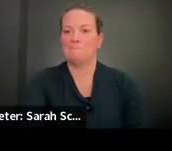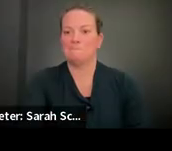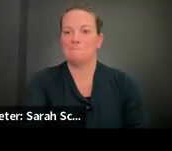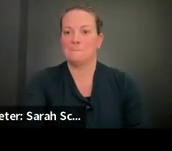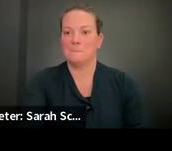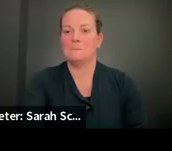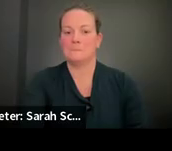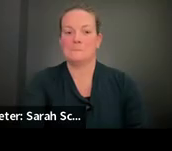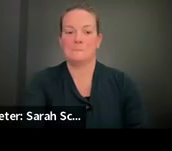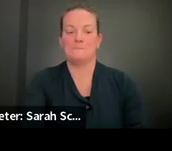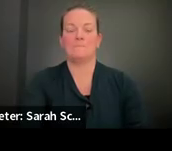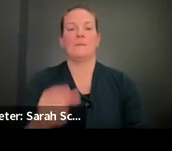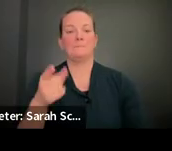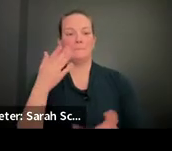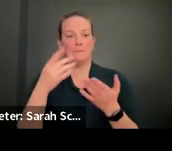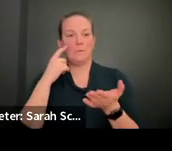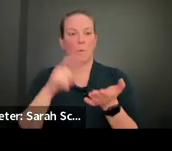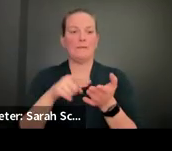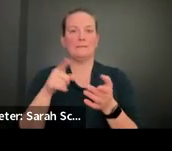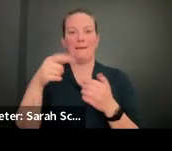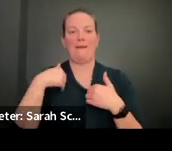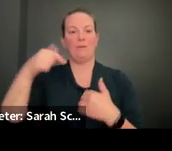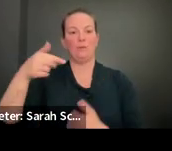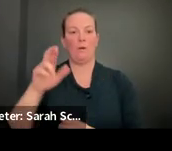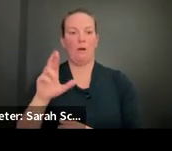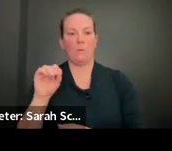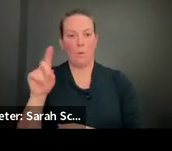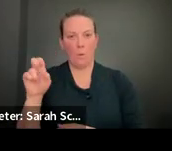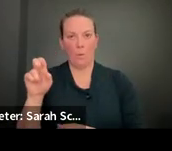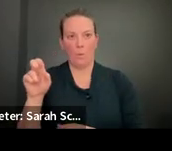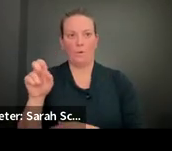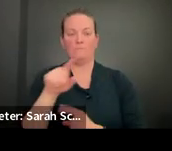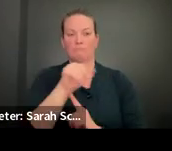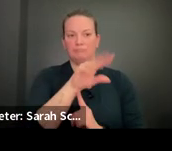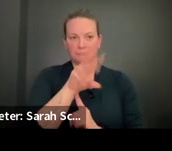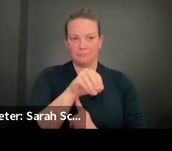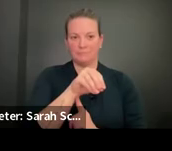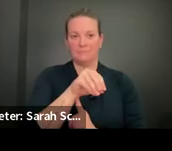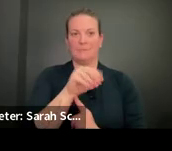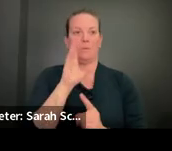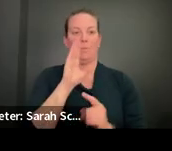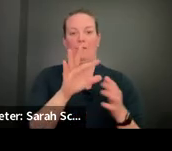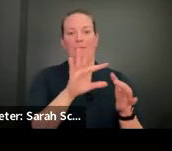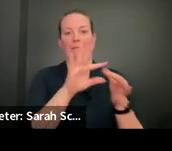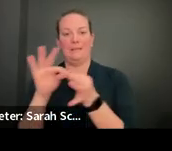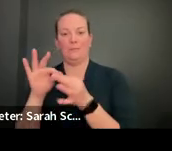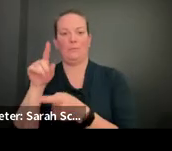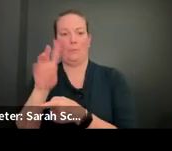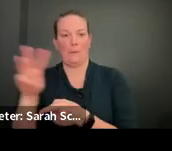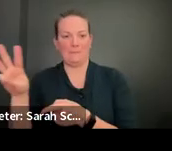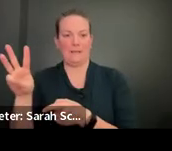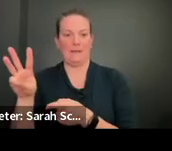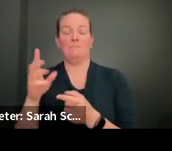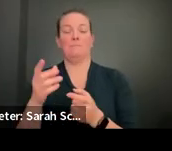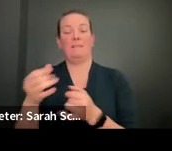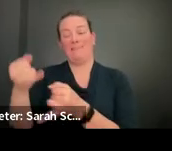here on the left, which will bring you to the website, and we'll repeat it at the end of the presentation, just in